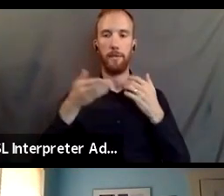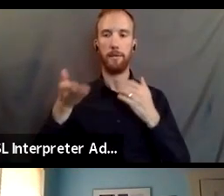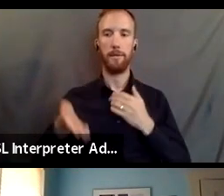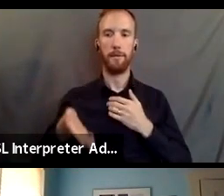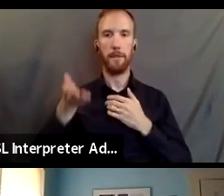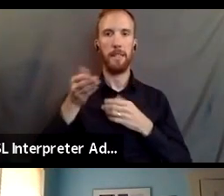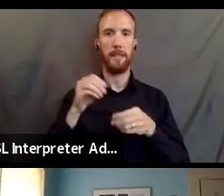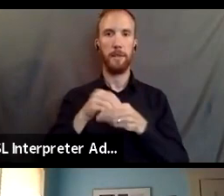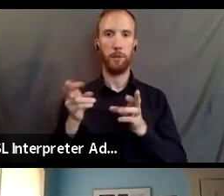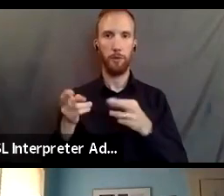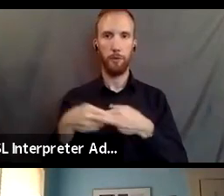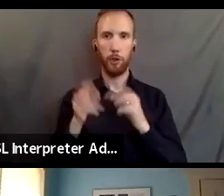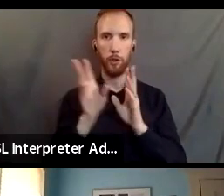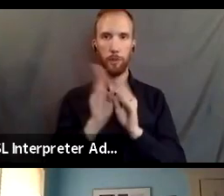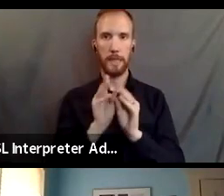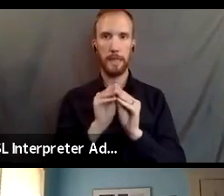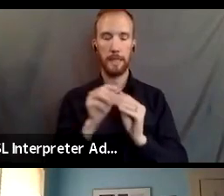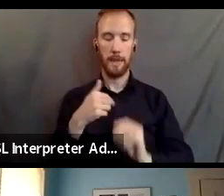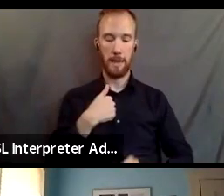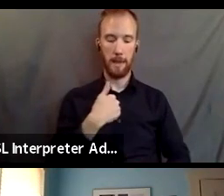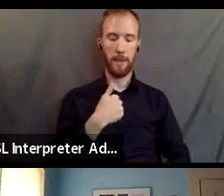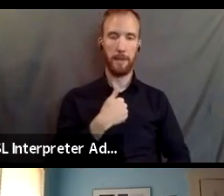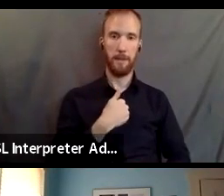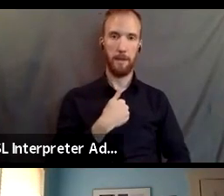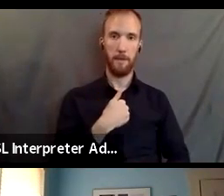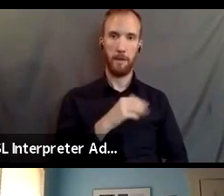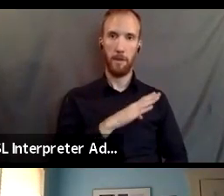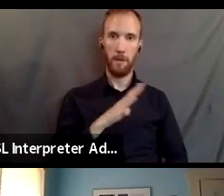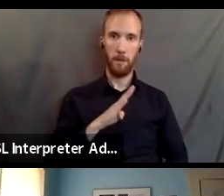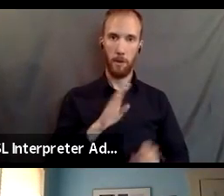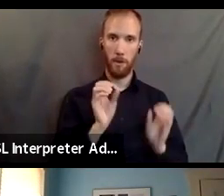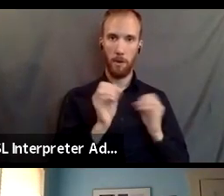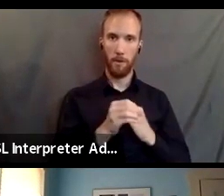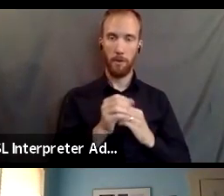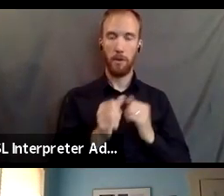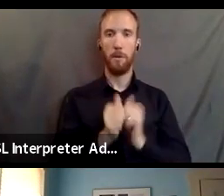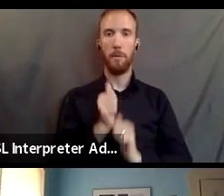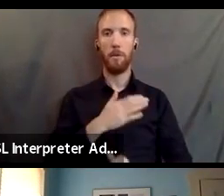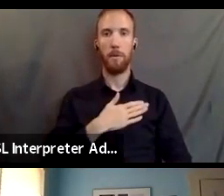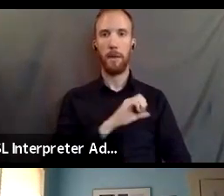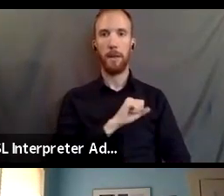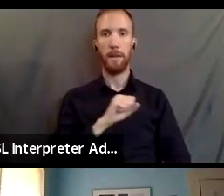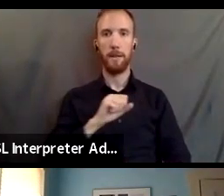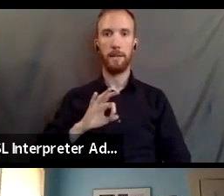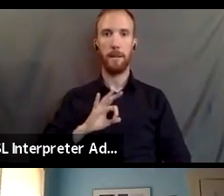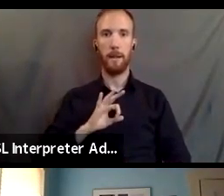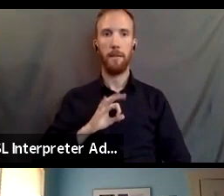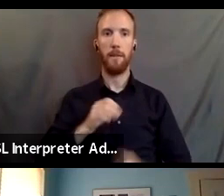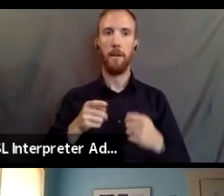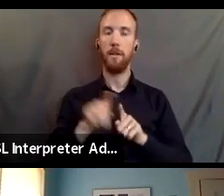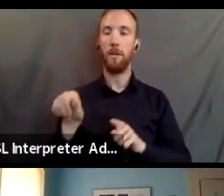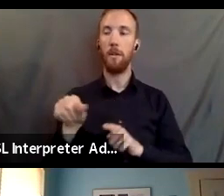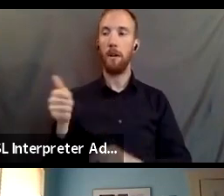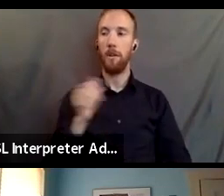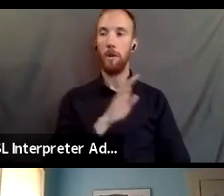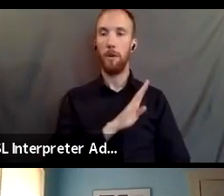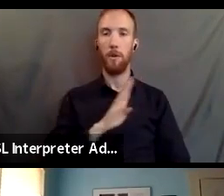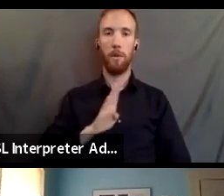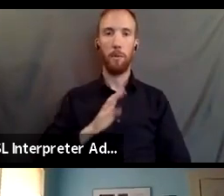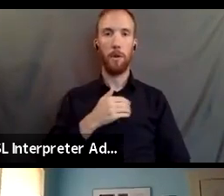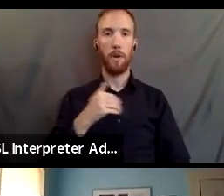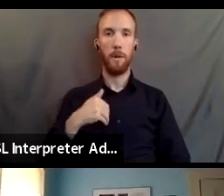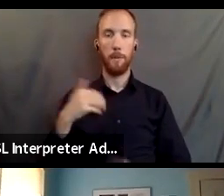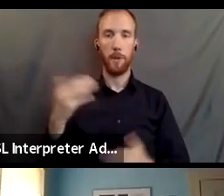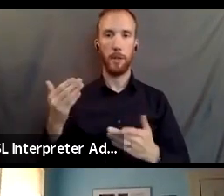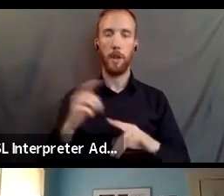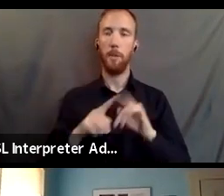personally am in the board office along with most of our staff and some of other board members but just not meeting in